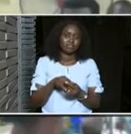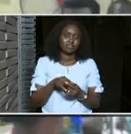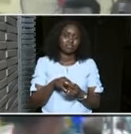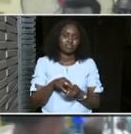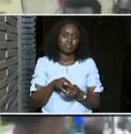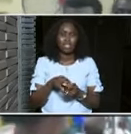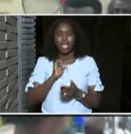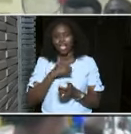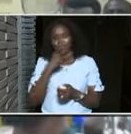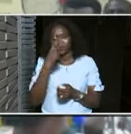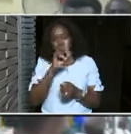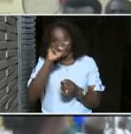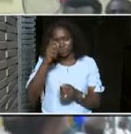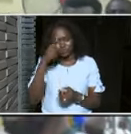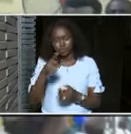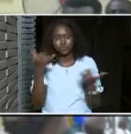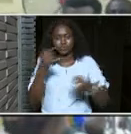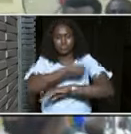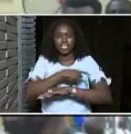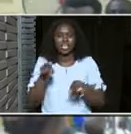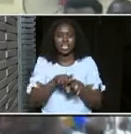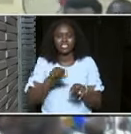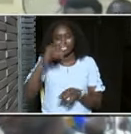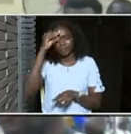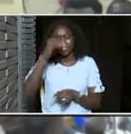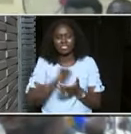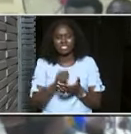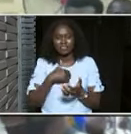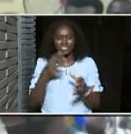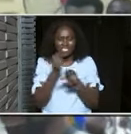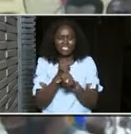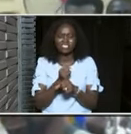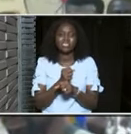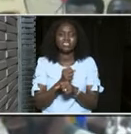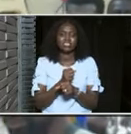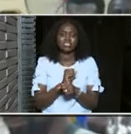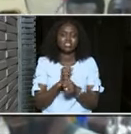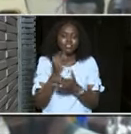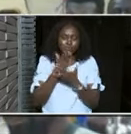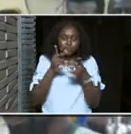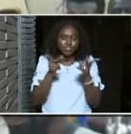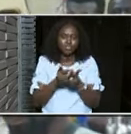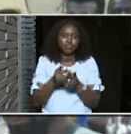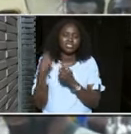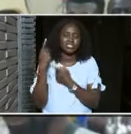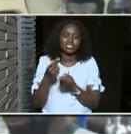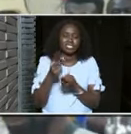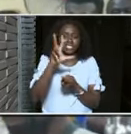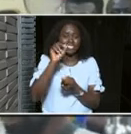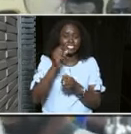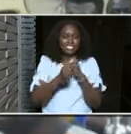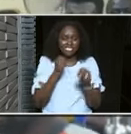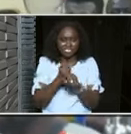questions for you today. As a man who's in position since 1992, that's 30 years, how can you